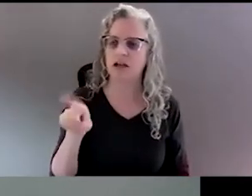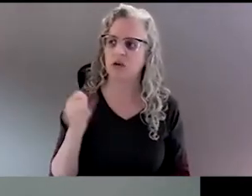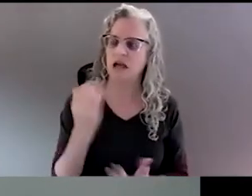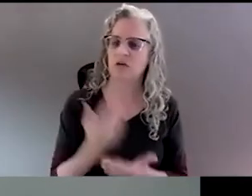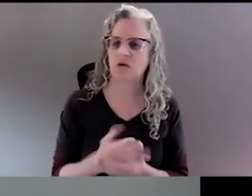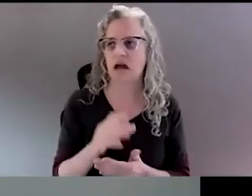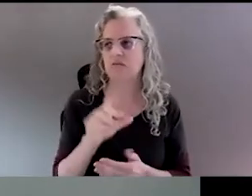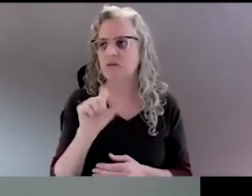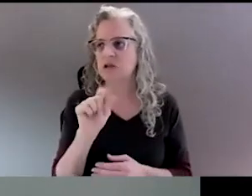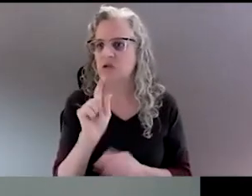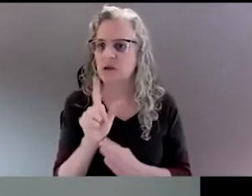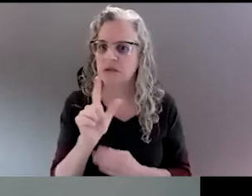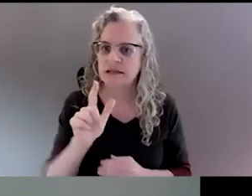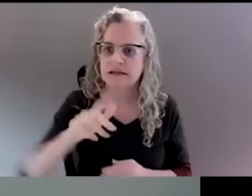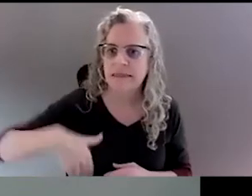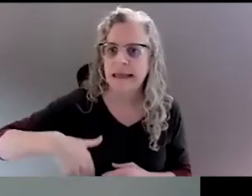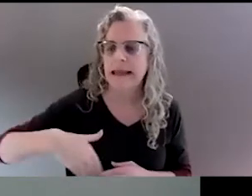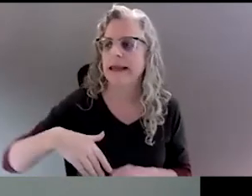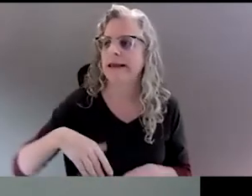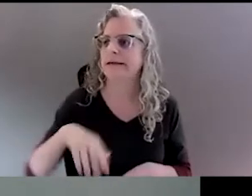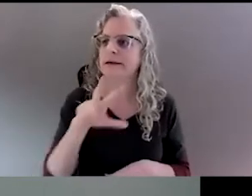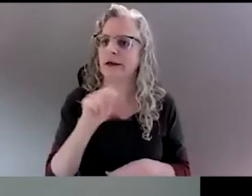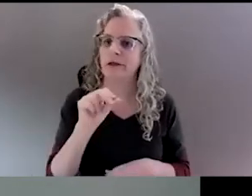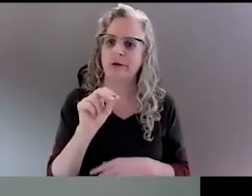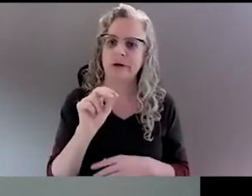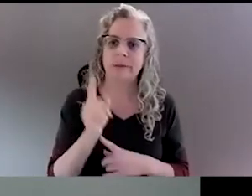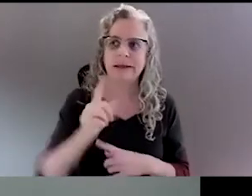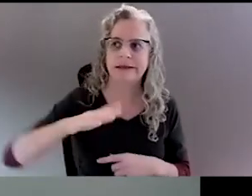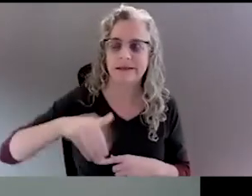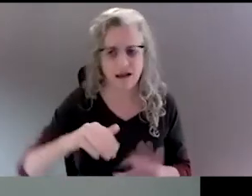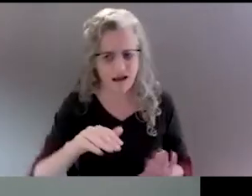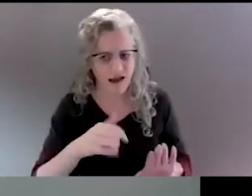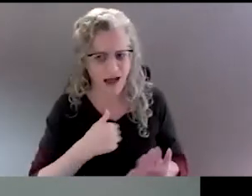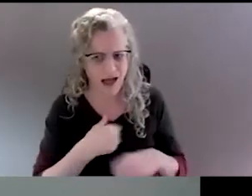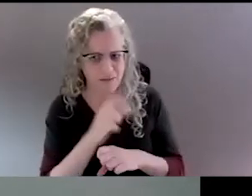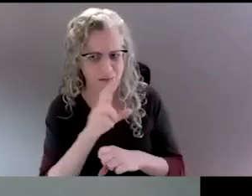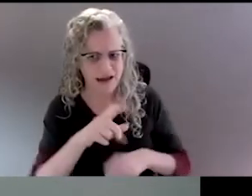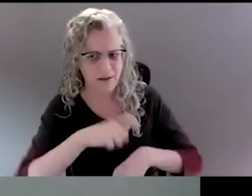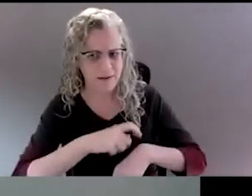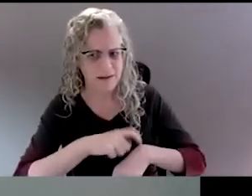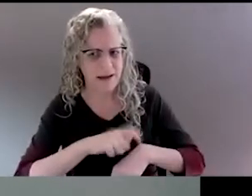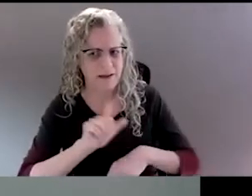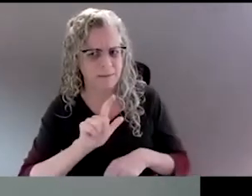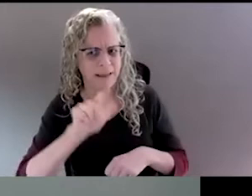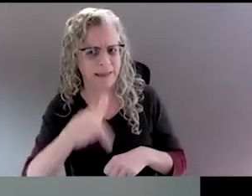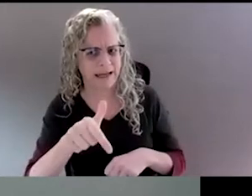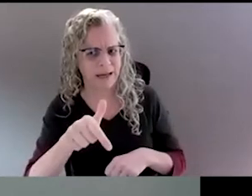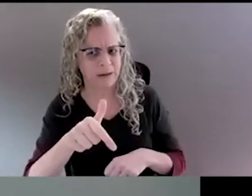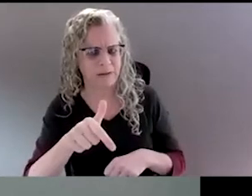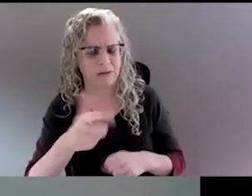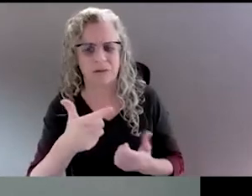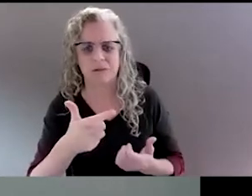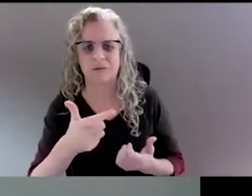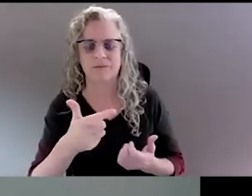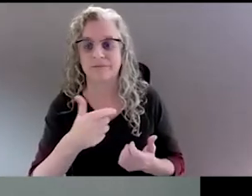than everybody else, even though I made up the time um, by working faster, harder